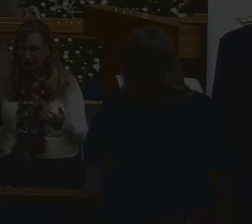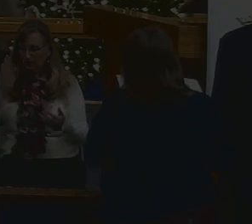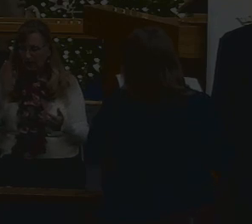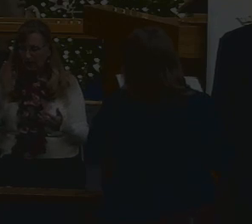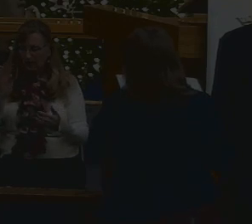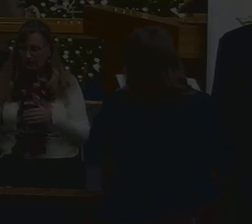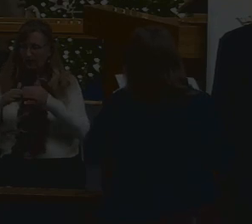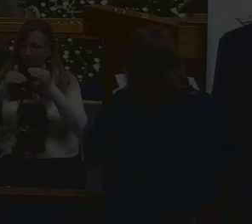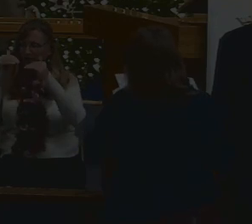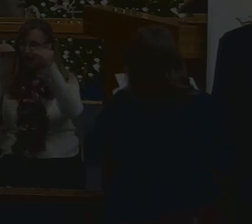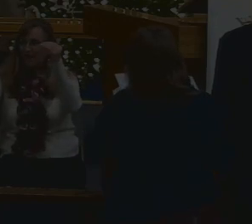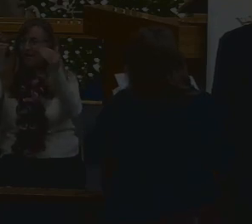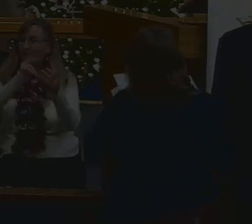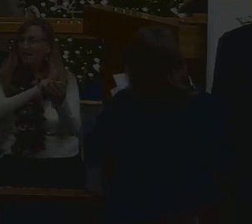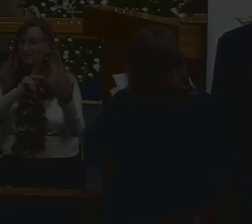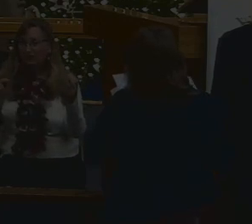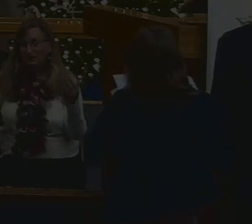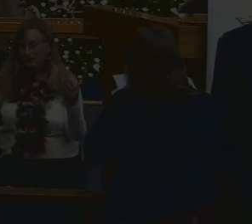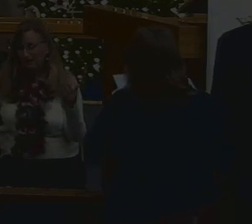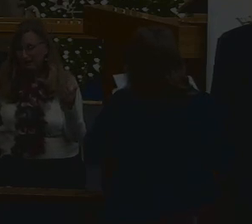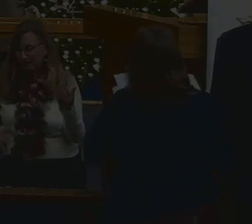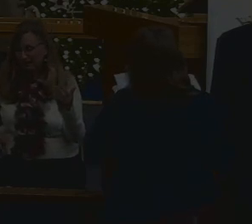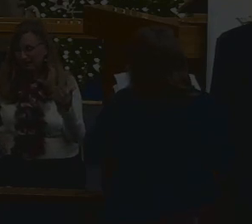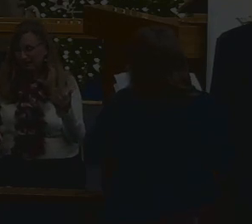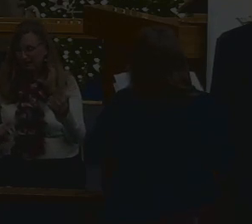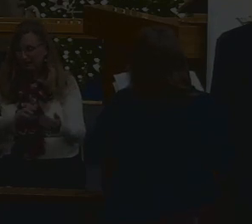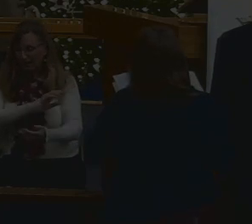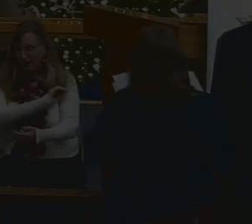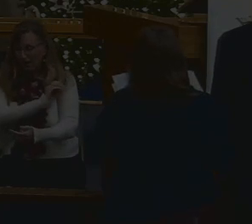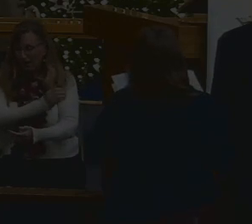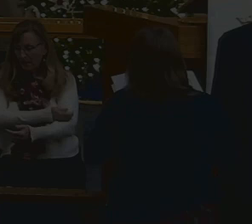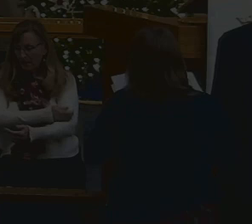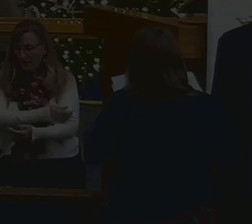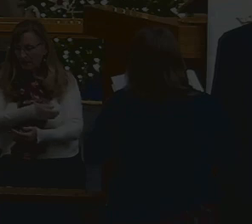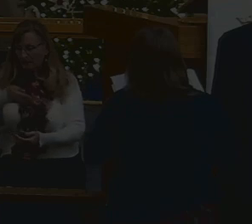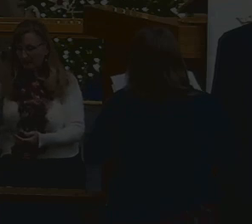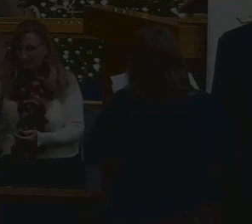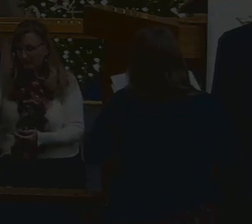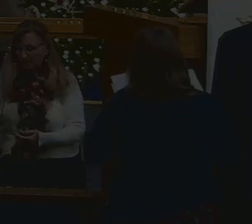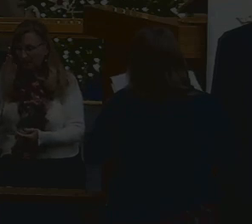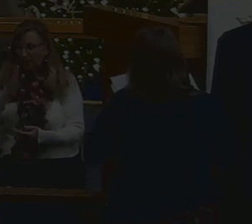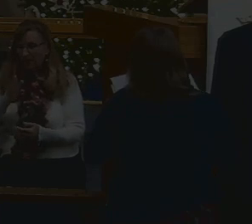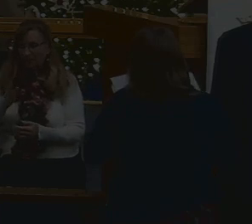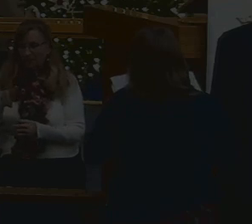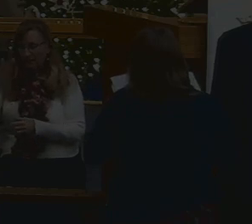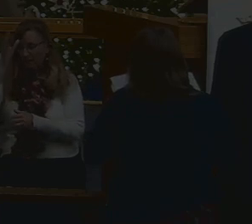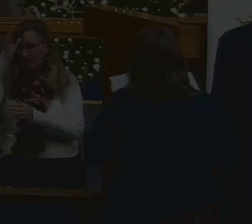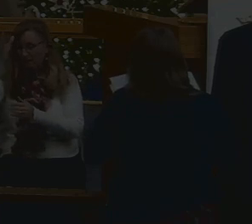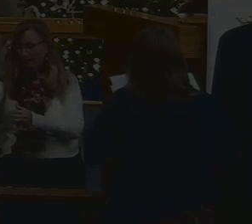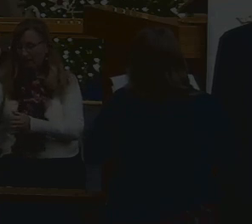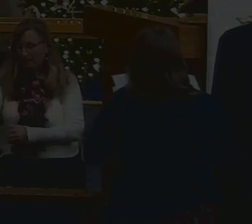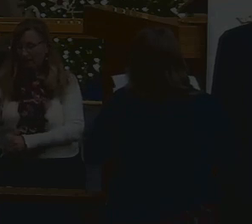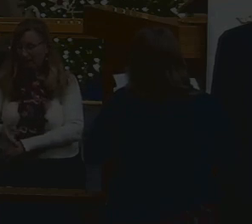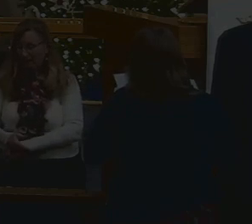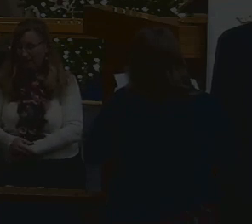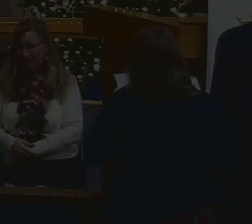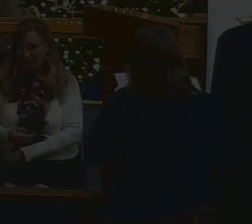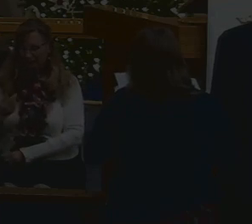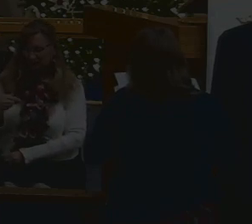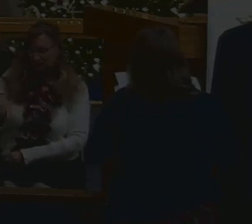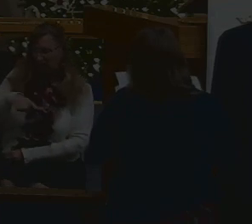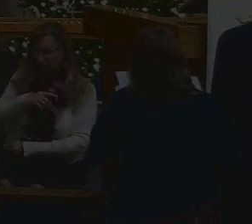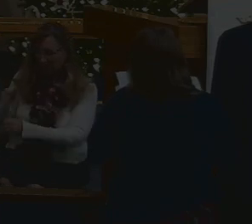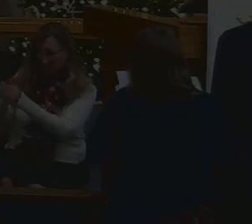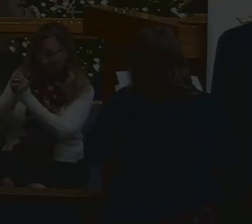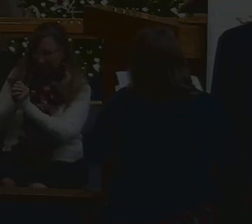Lord God, heavenly King, almighty God and Father,